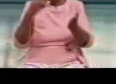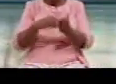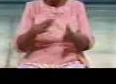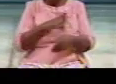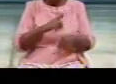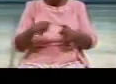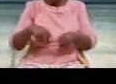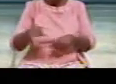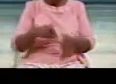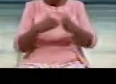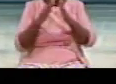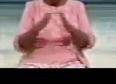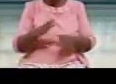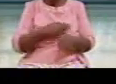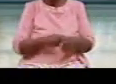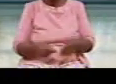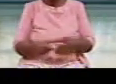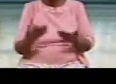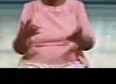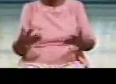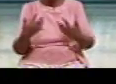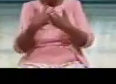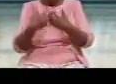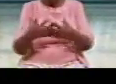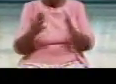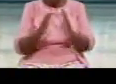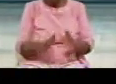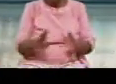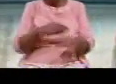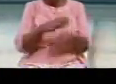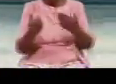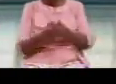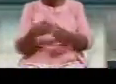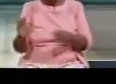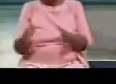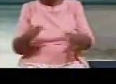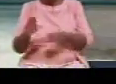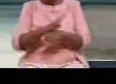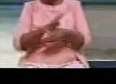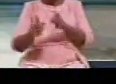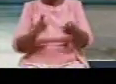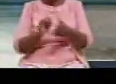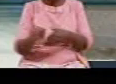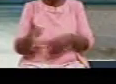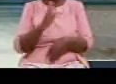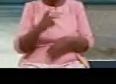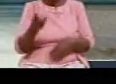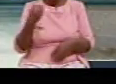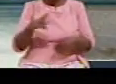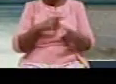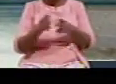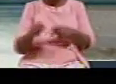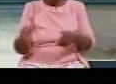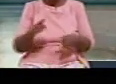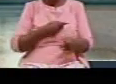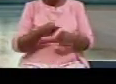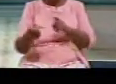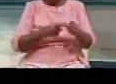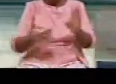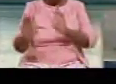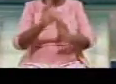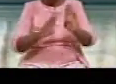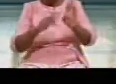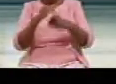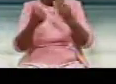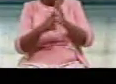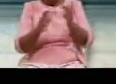masters, the mechanic and the whoever, the traders they are, and they're tormenting the people who are under them, they